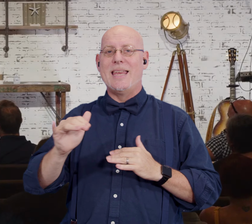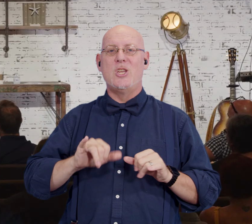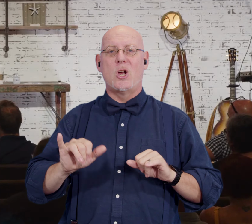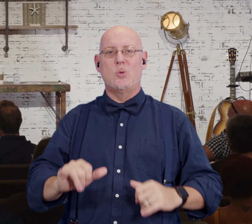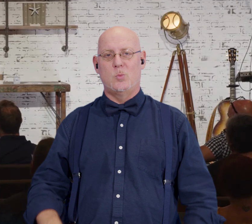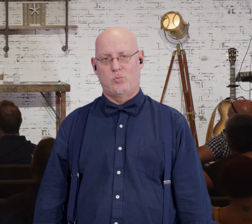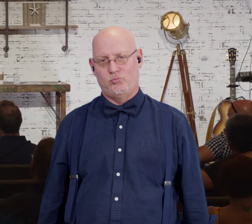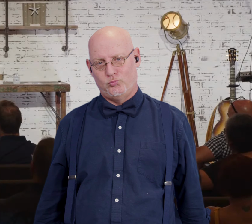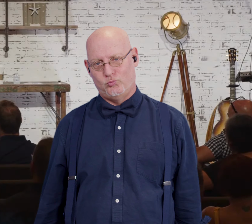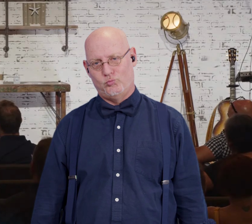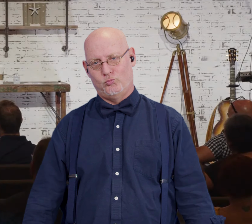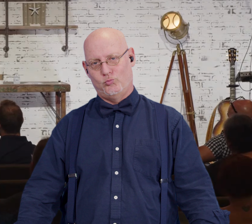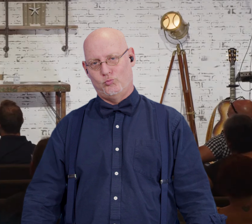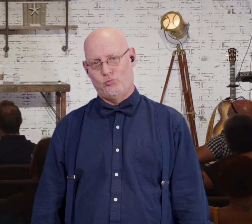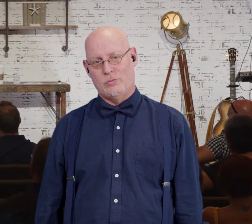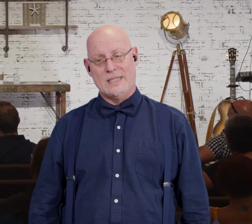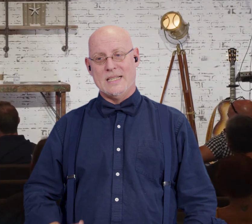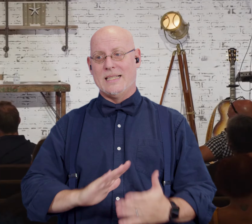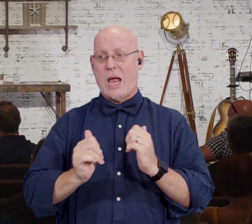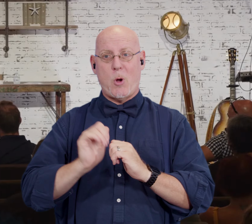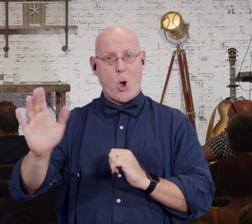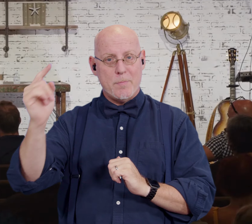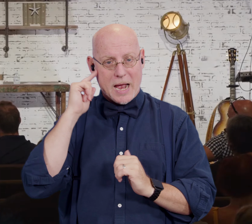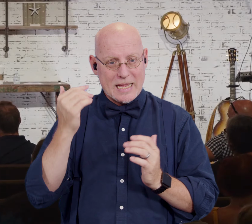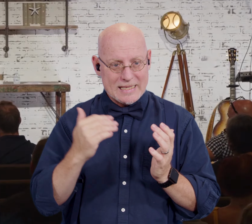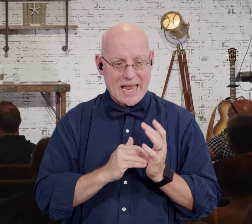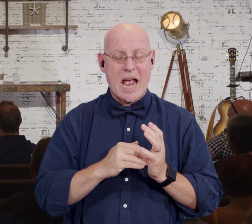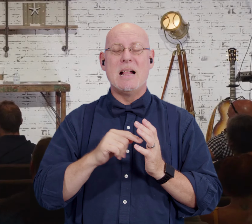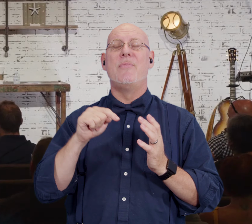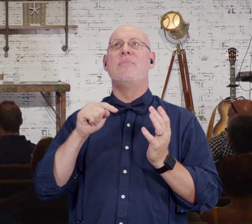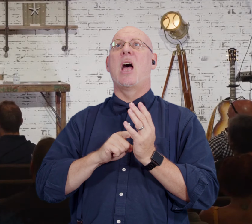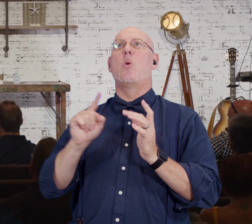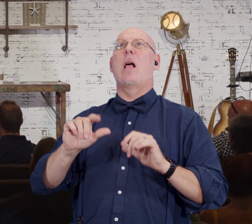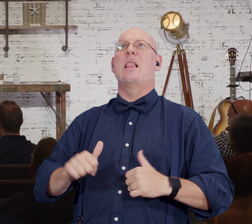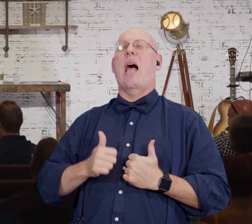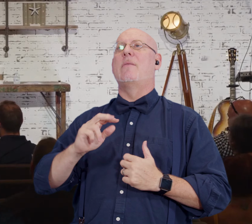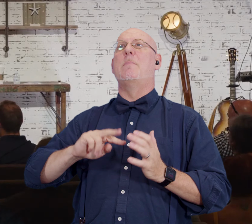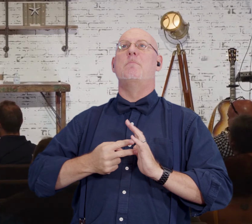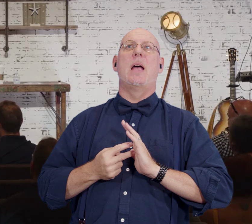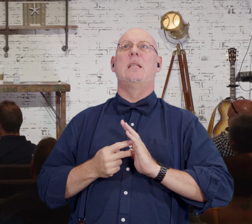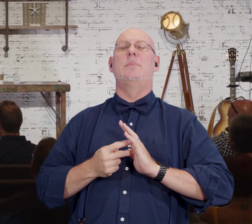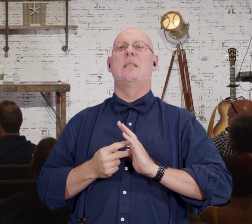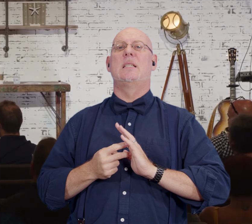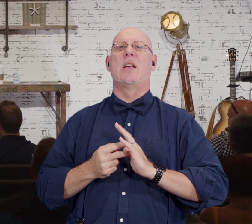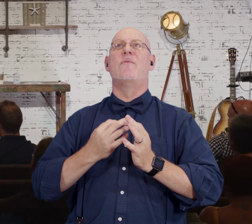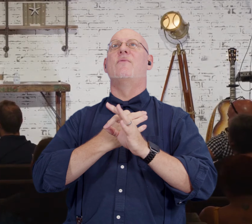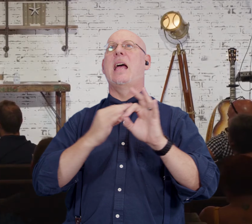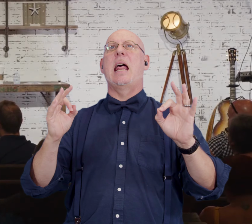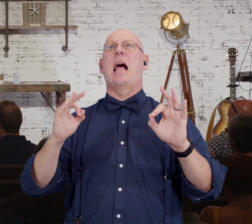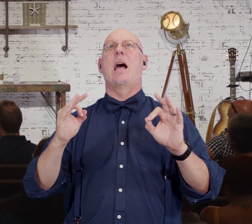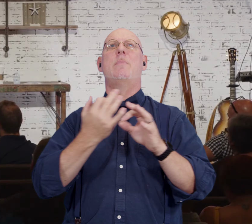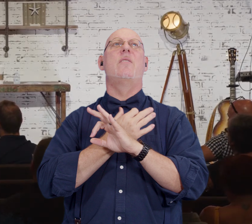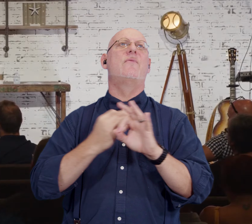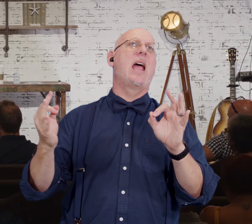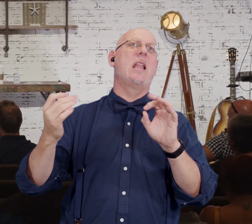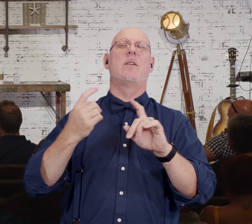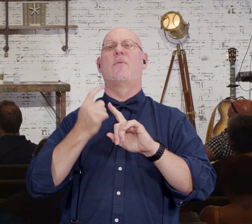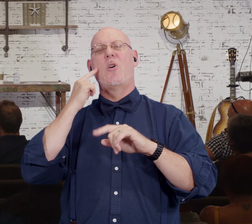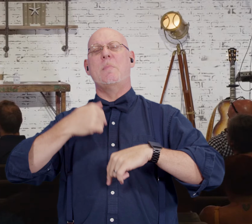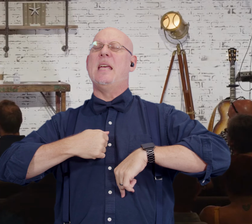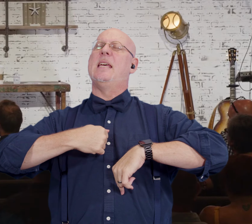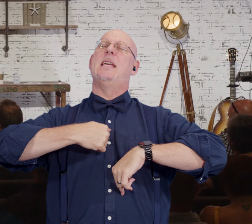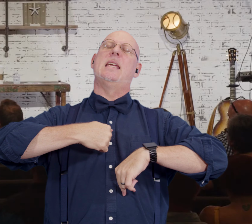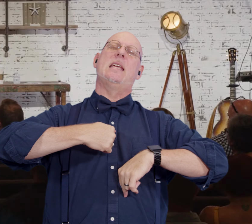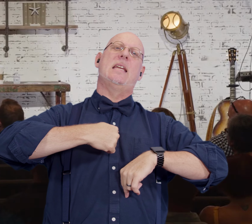out of his backyard too. Because somehow in her mind, once again, she's like, this is where life is meant to be lived. Freedom for